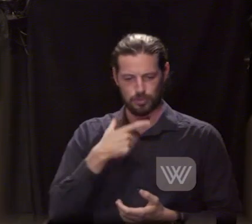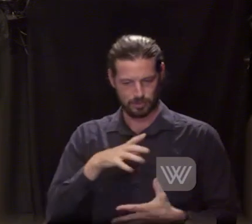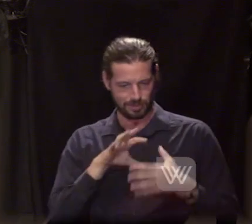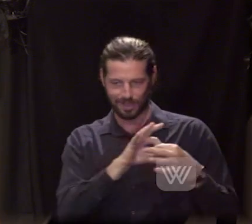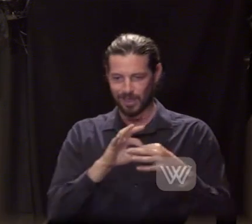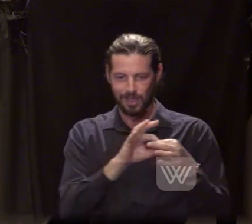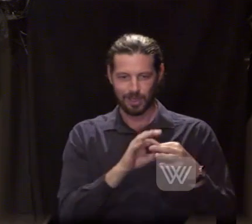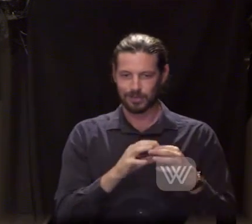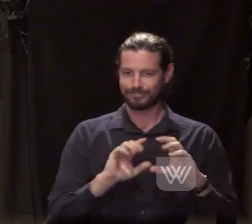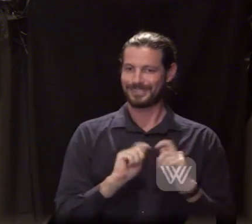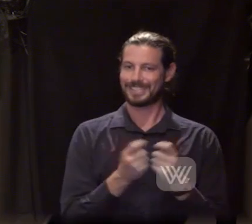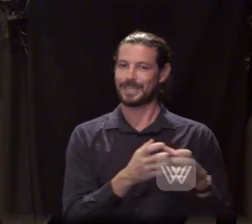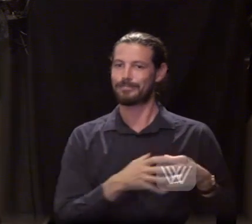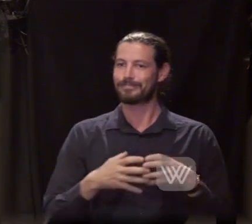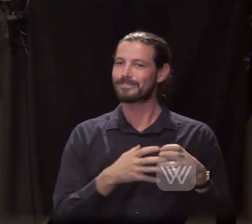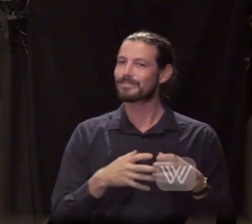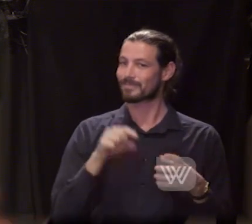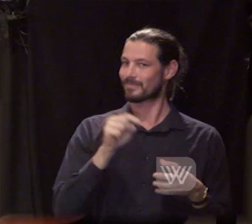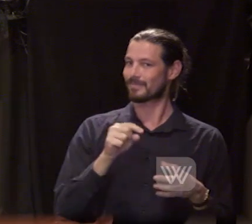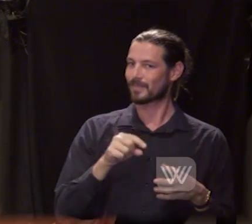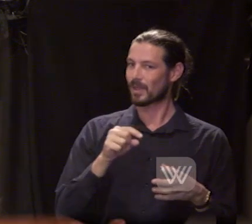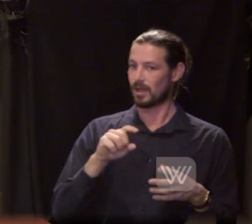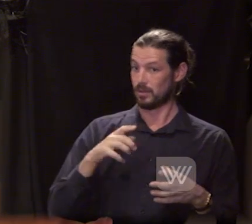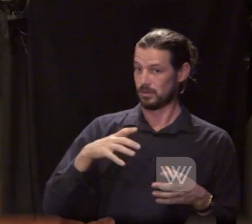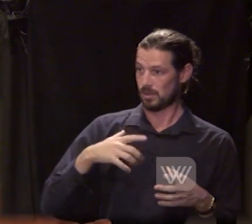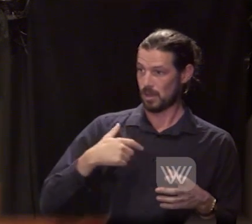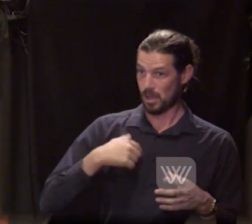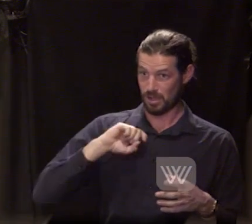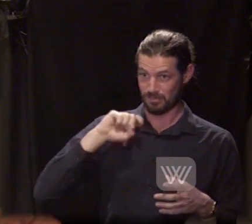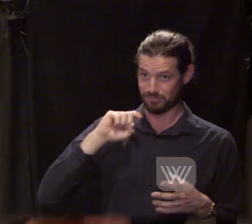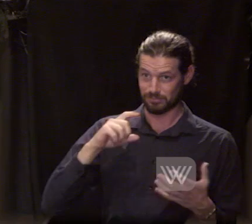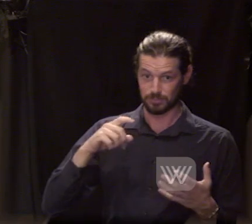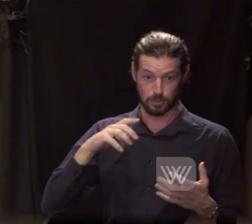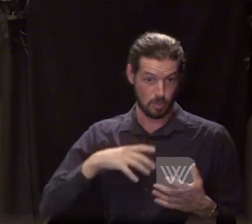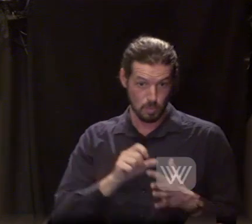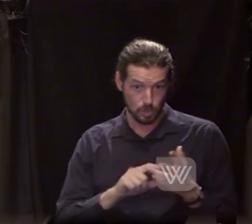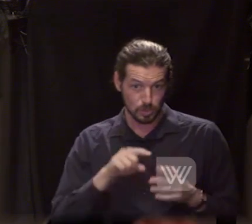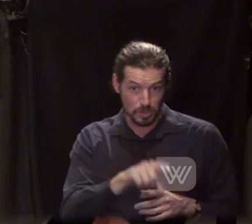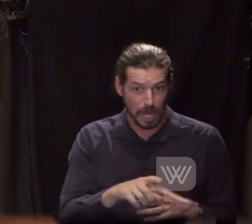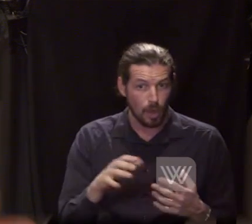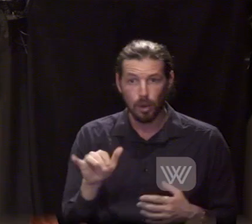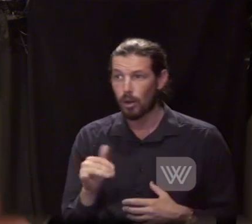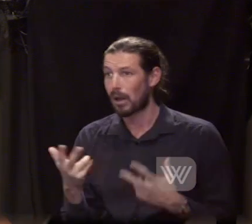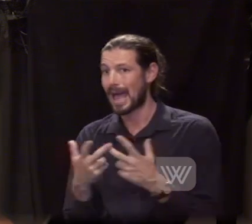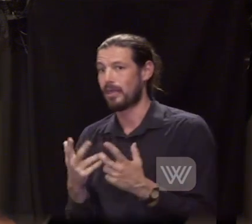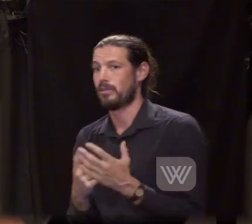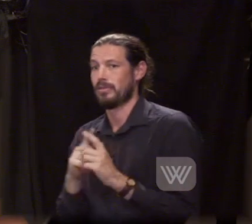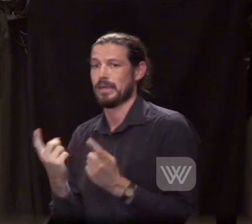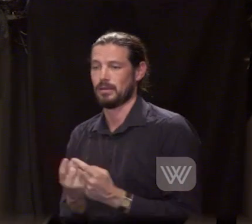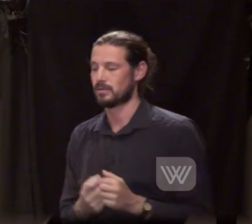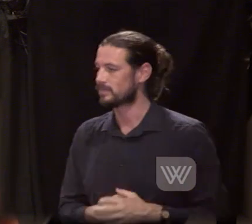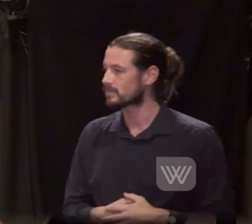general. And at least I always feel better when I have a nice home-cooked meal, especially if it's cooked by my mom. And it's a great